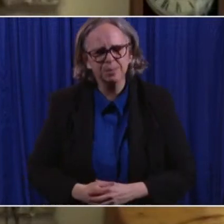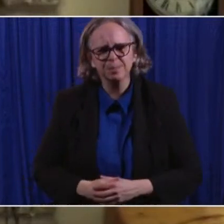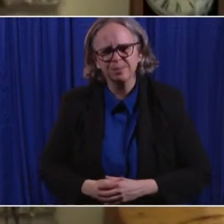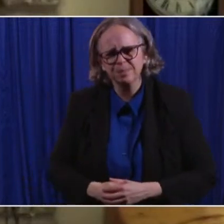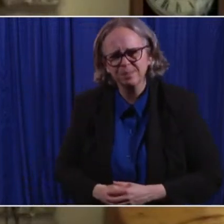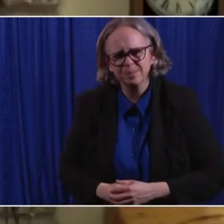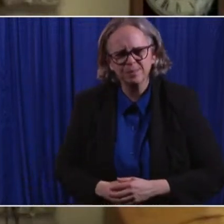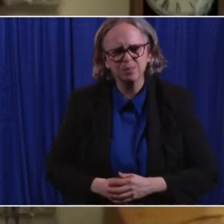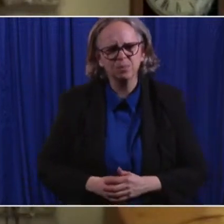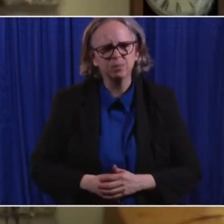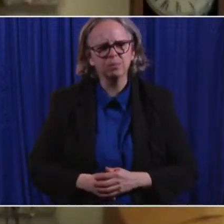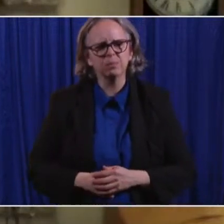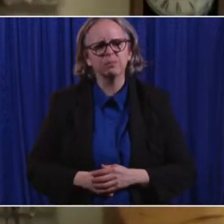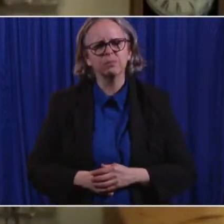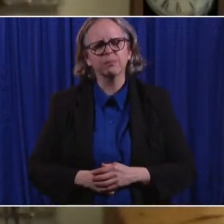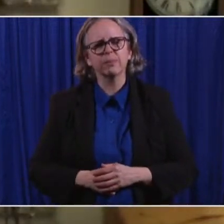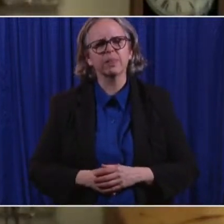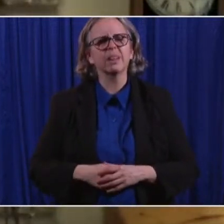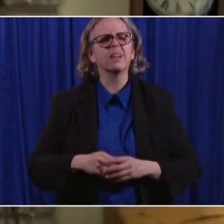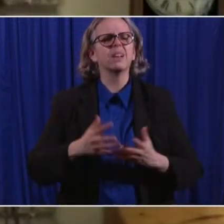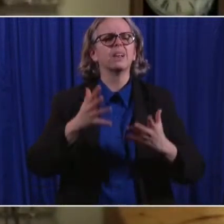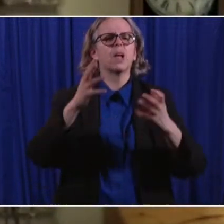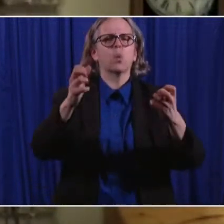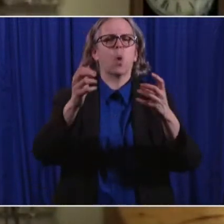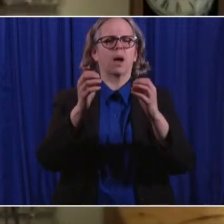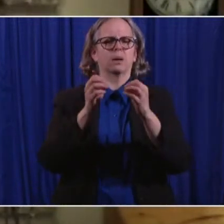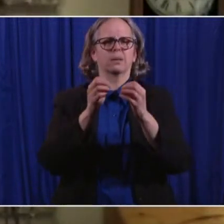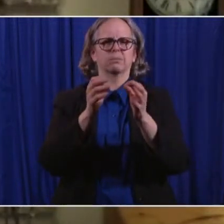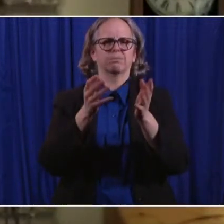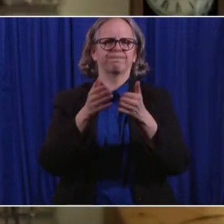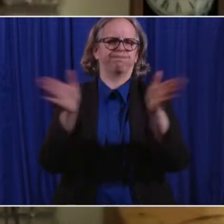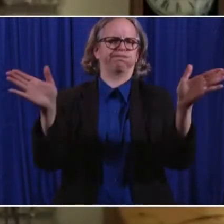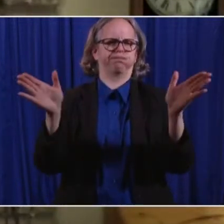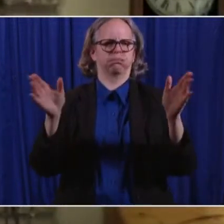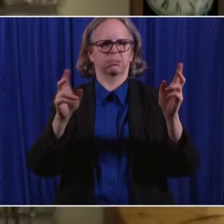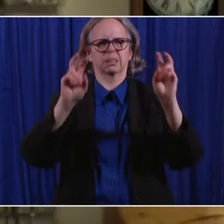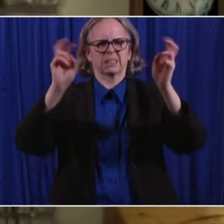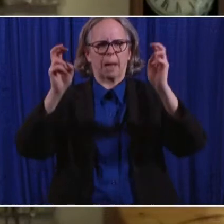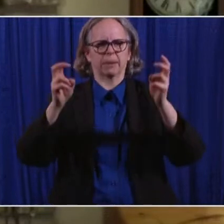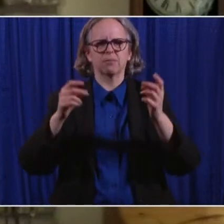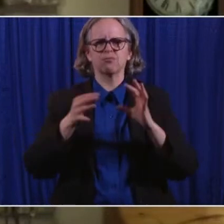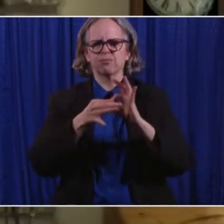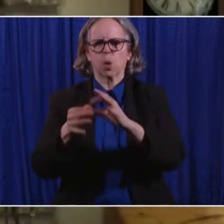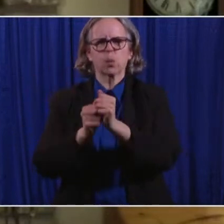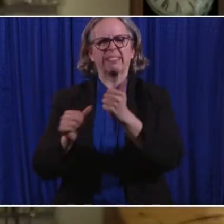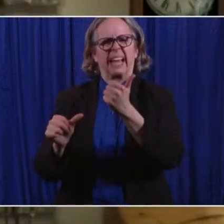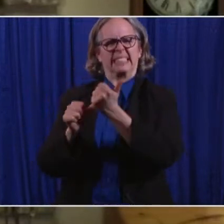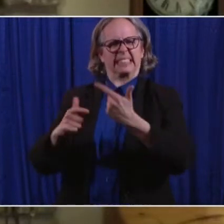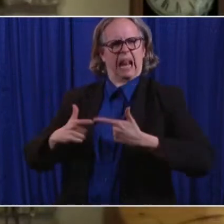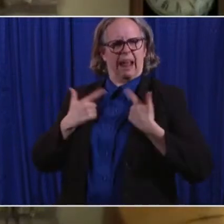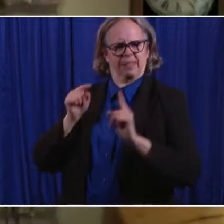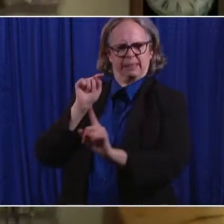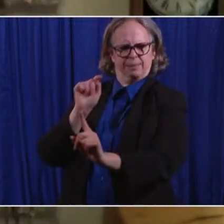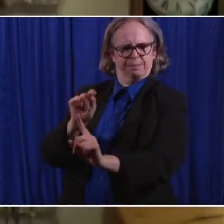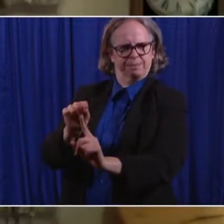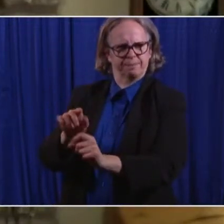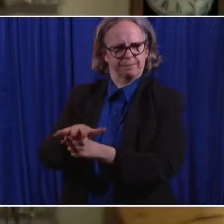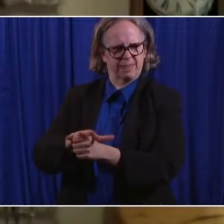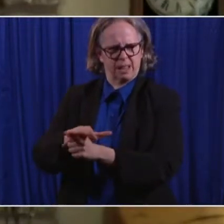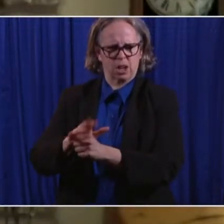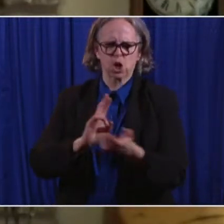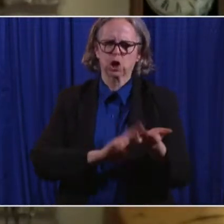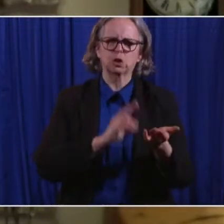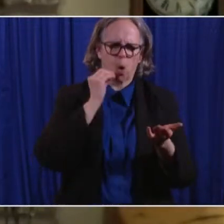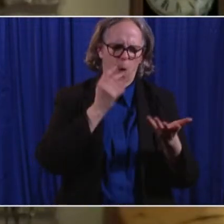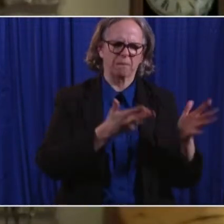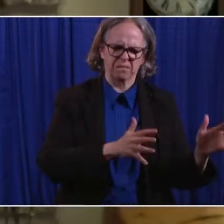the broad topic of assisted living. So let's go from the nursing homes. Now let's go to assisted living. You want to talk very briefly,